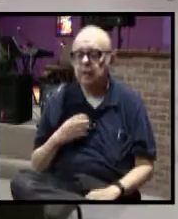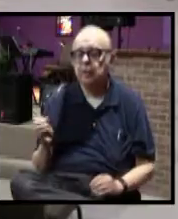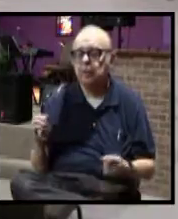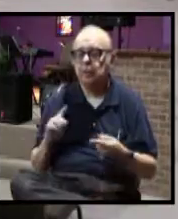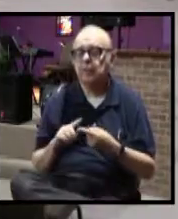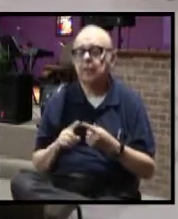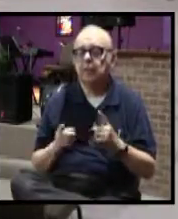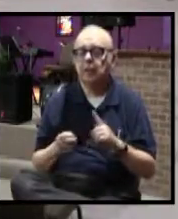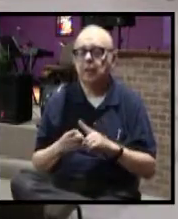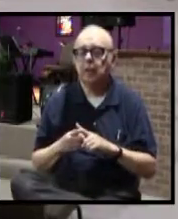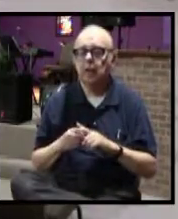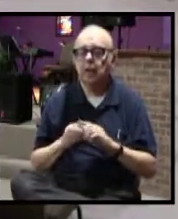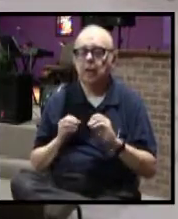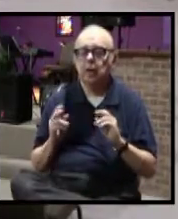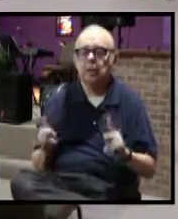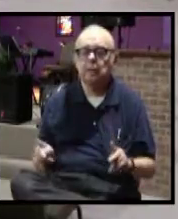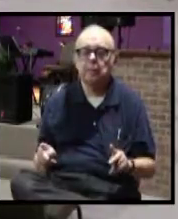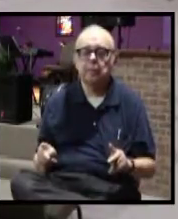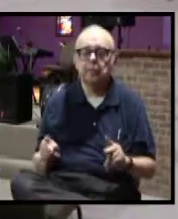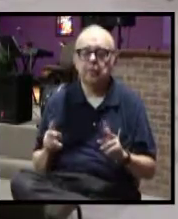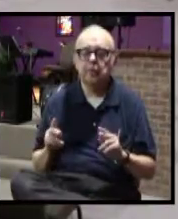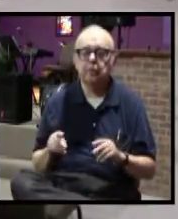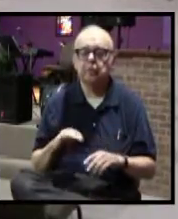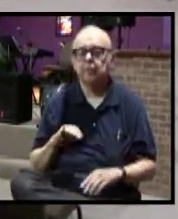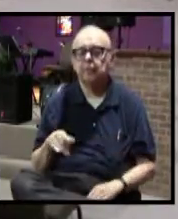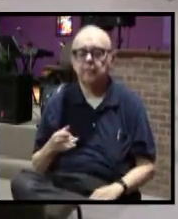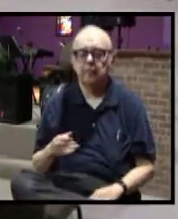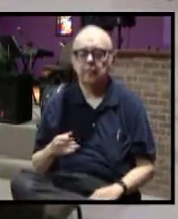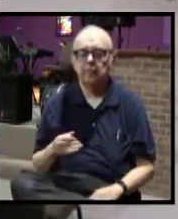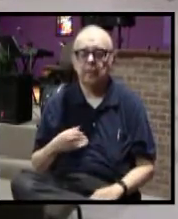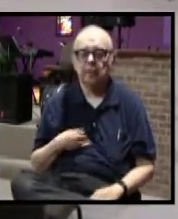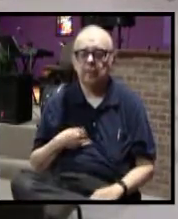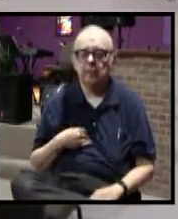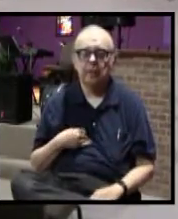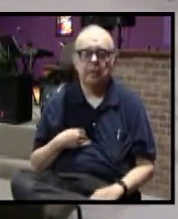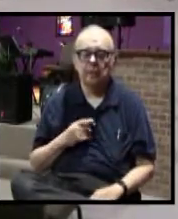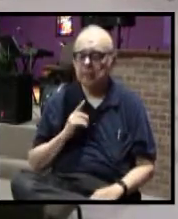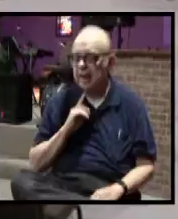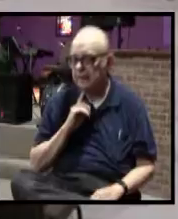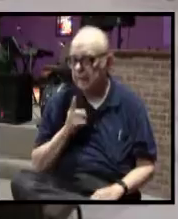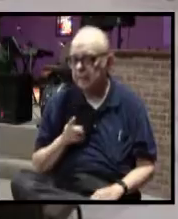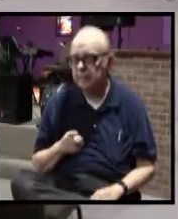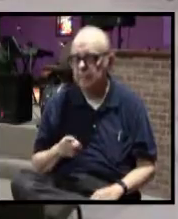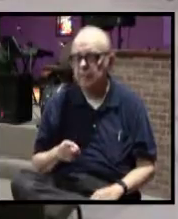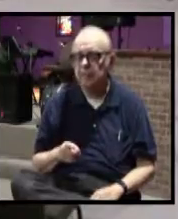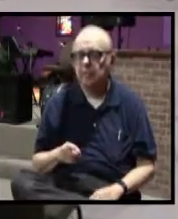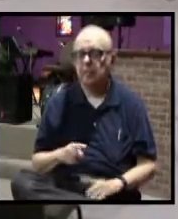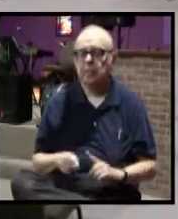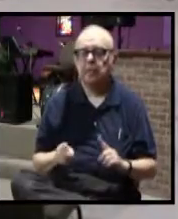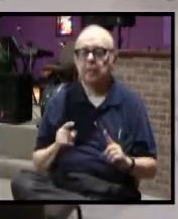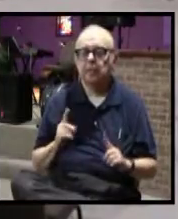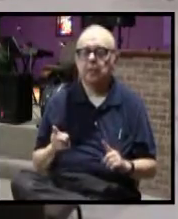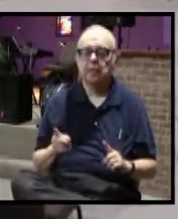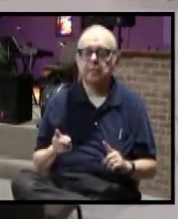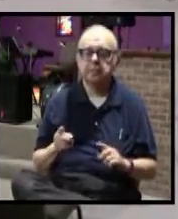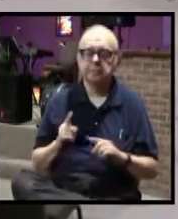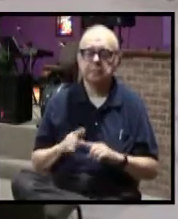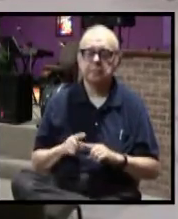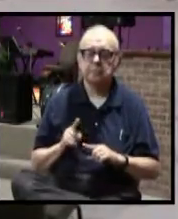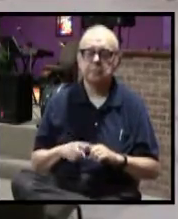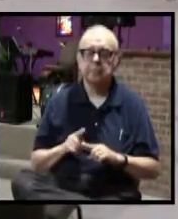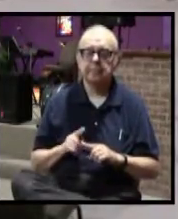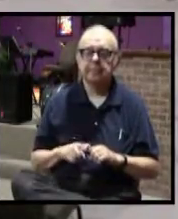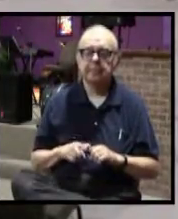because he's had no friends, there was no one to invite. I don't have a solution. I don't have an answer. The